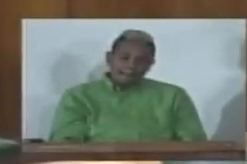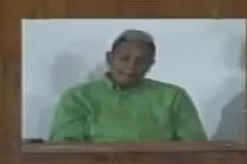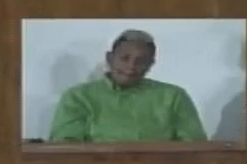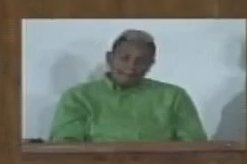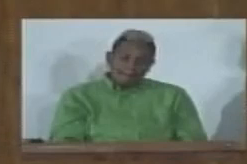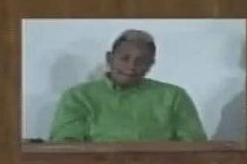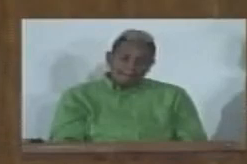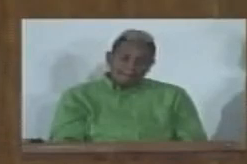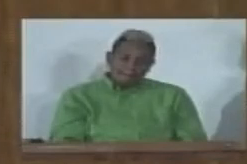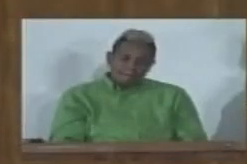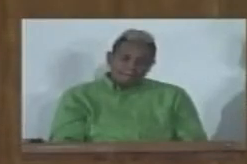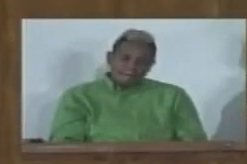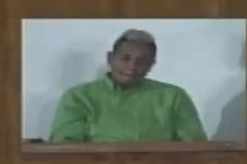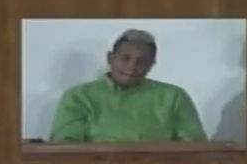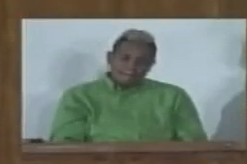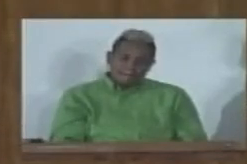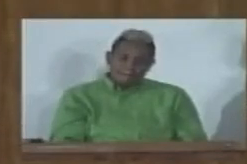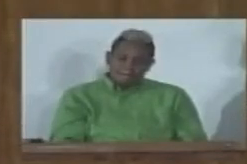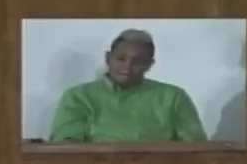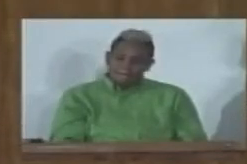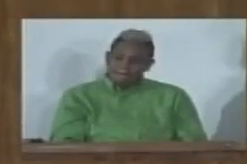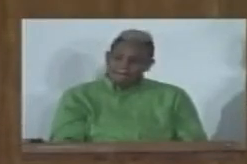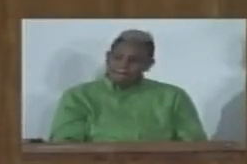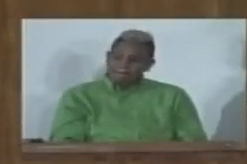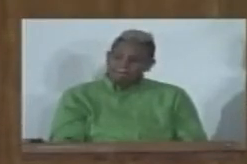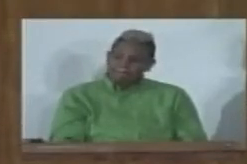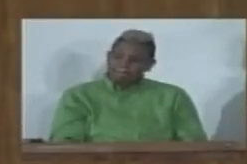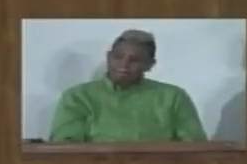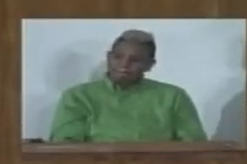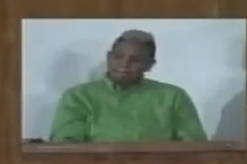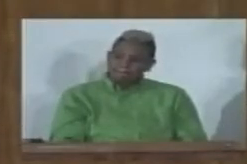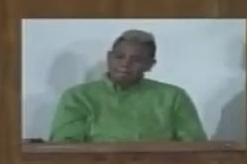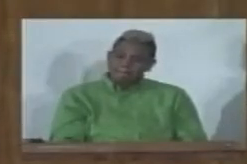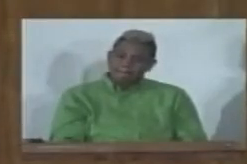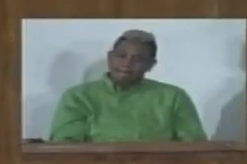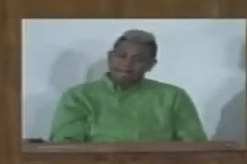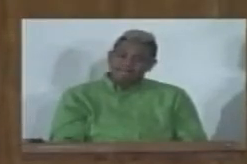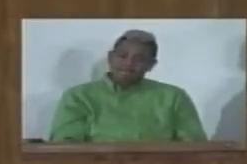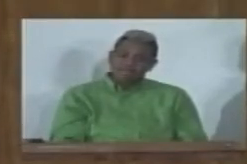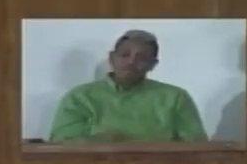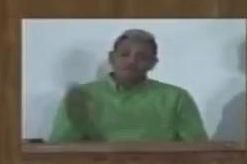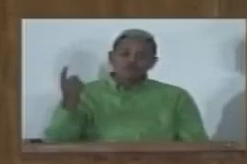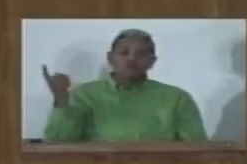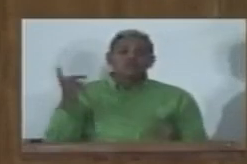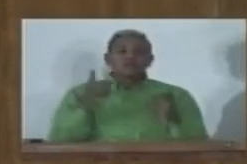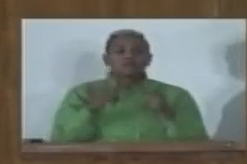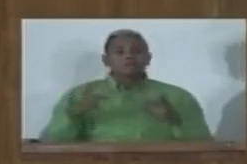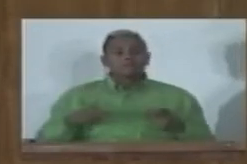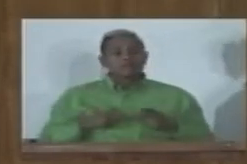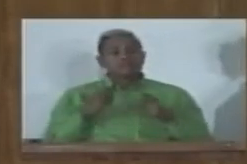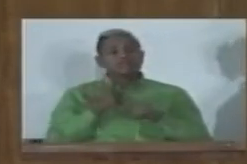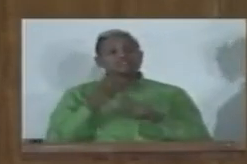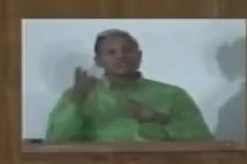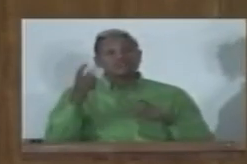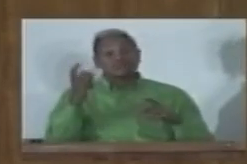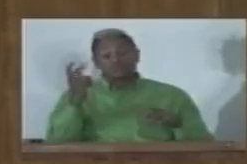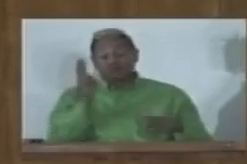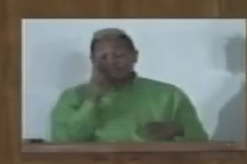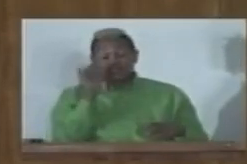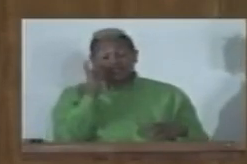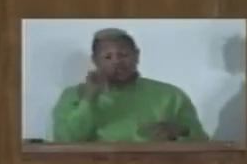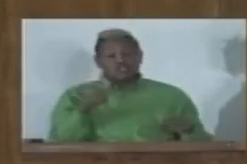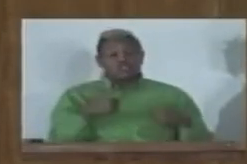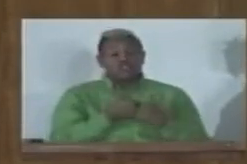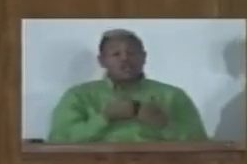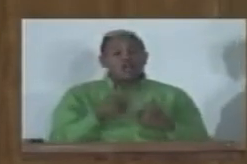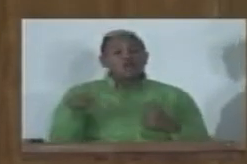Yes. Where is it? Mr. President, the only place that many of these persons who are visually challenged are